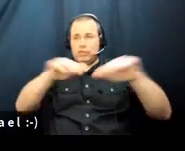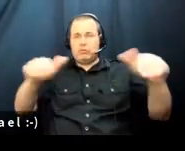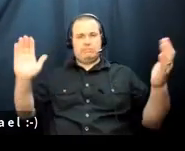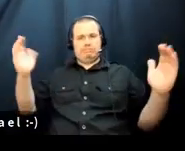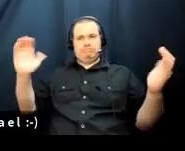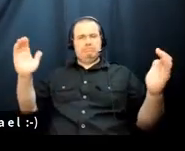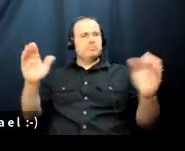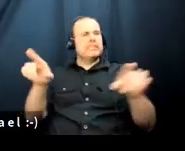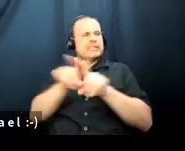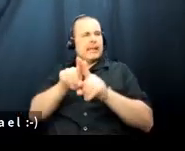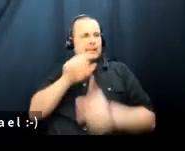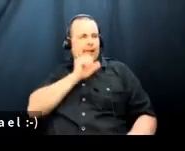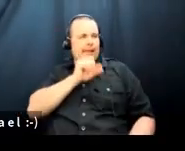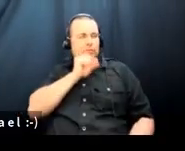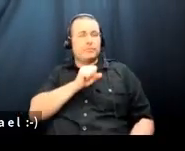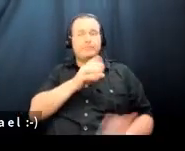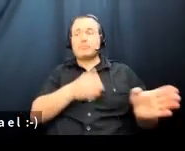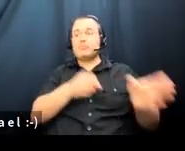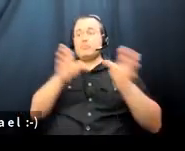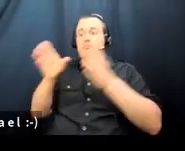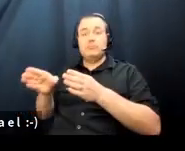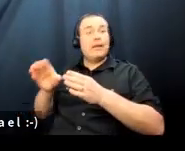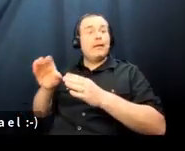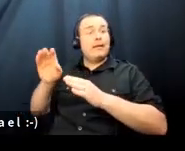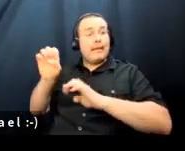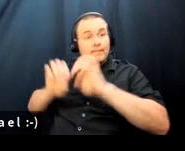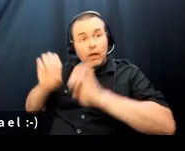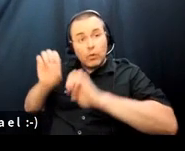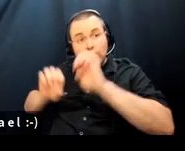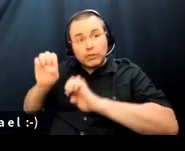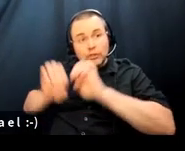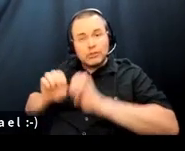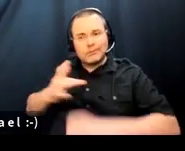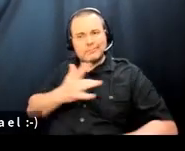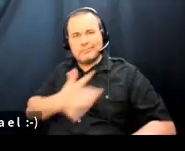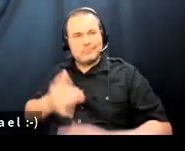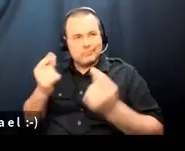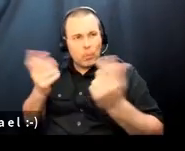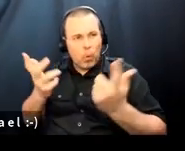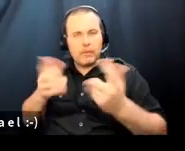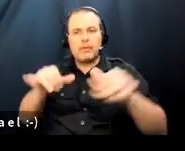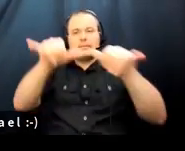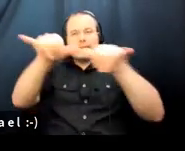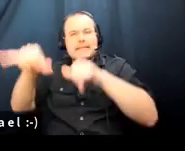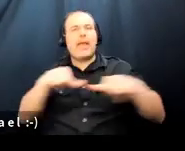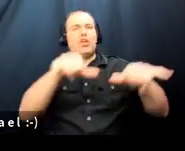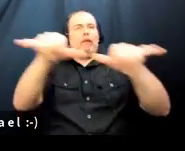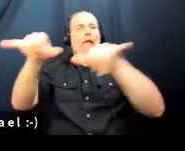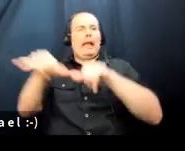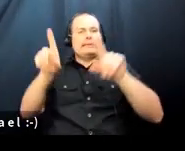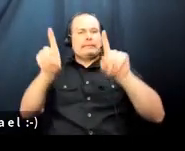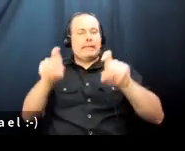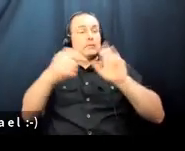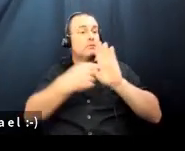More typical in evaluations are standardized tests. These are tests like